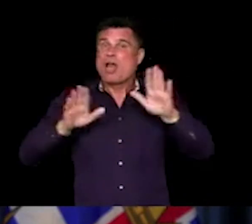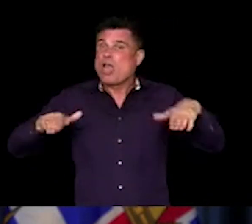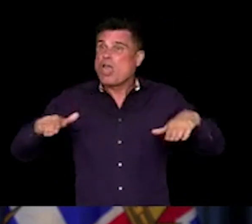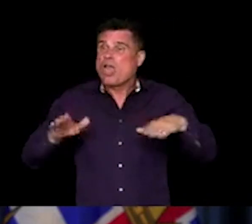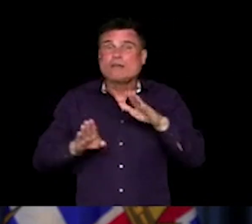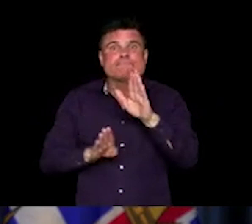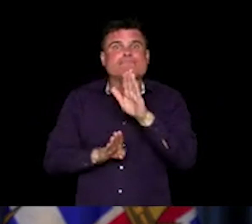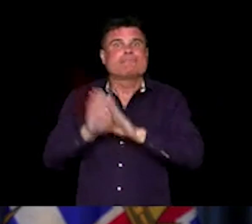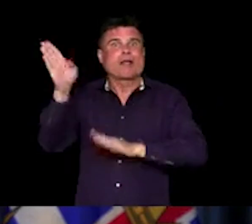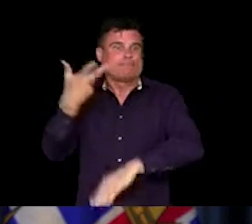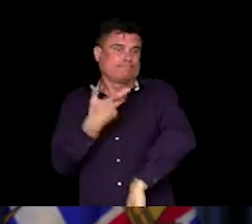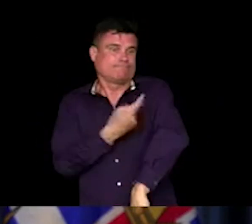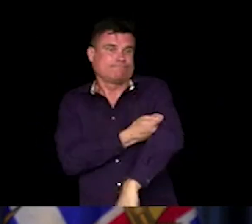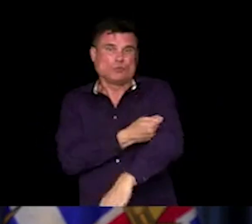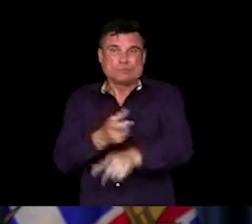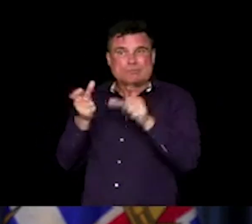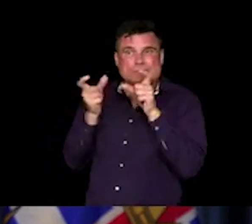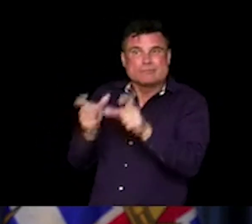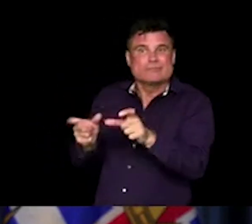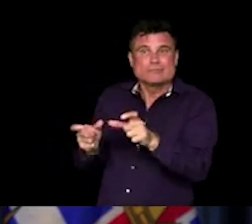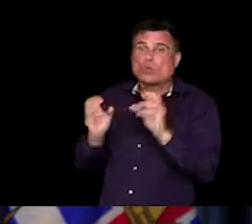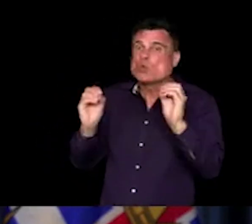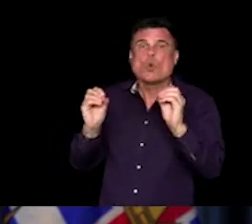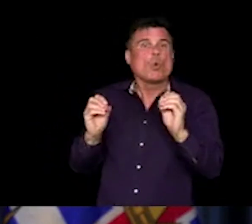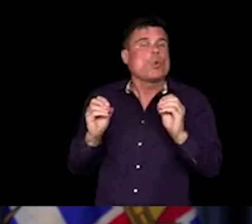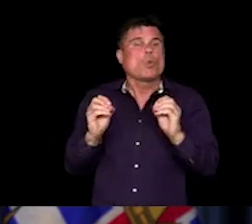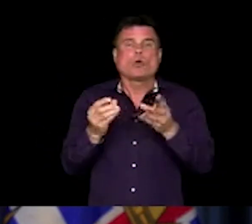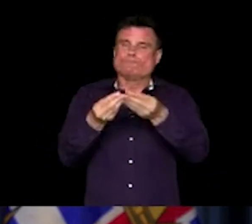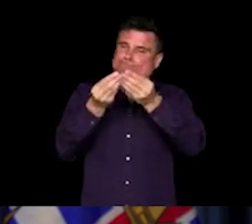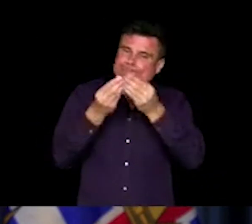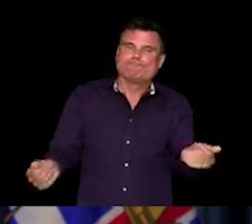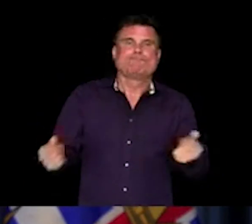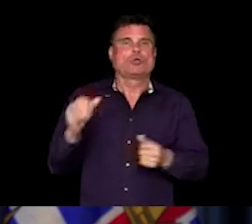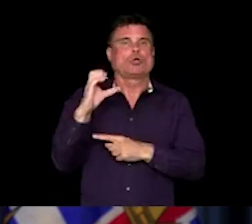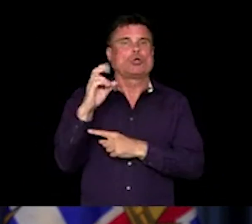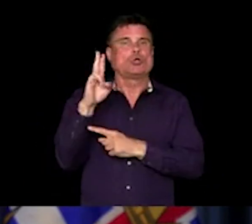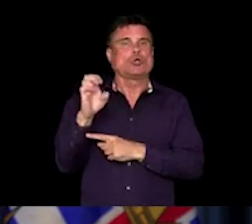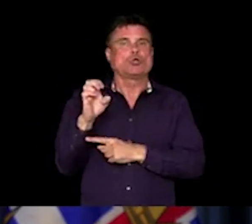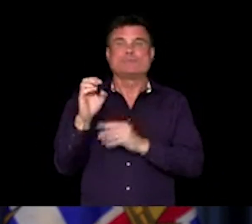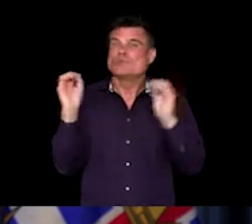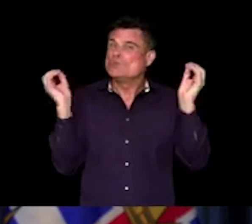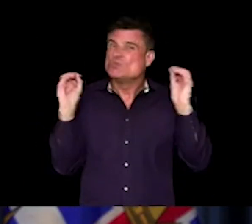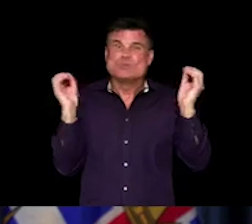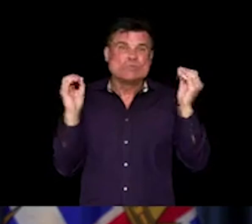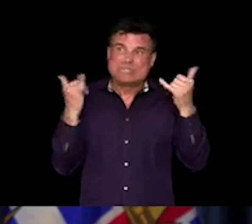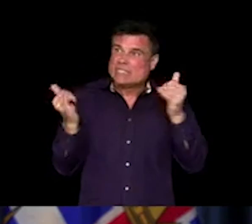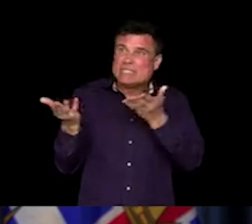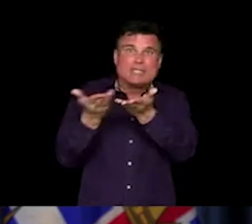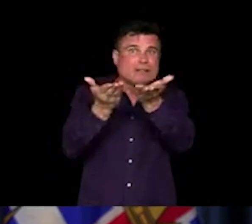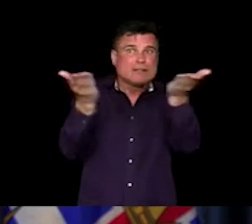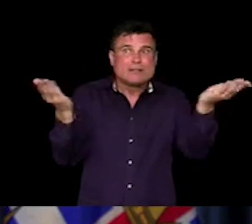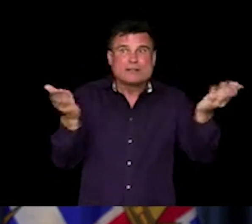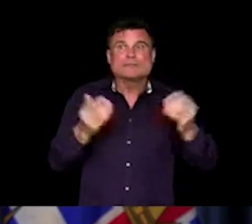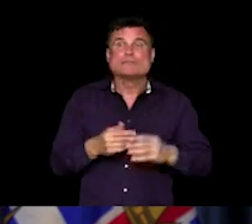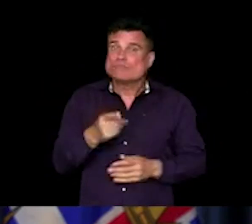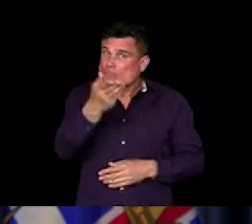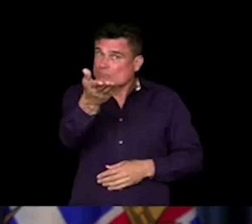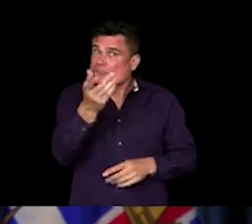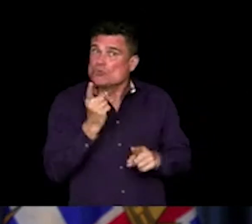cure. And we have to prepare not just for now, not just for the immediate, not just for the relaunching of surgeries, which you're quite